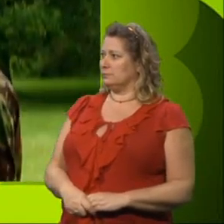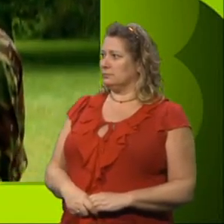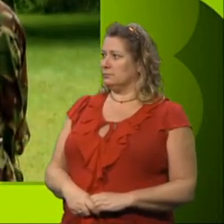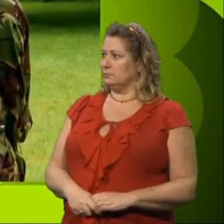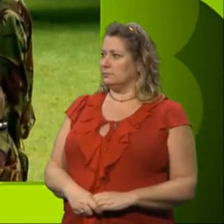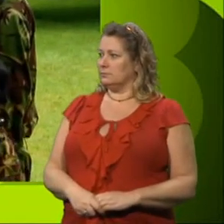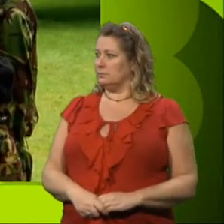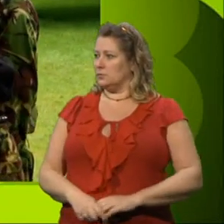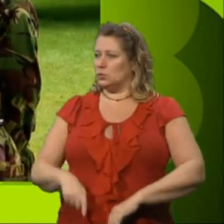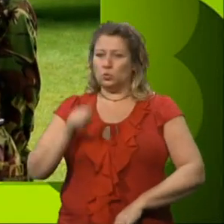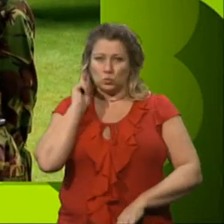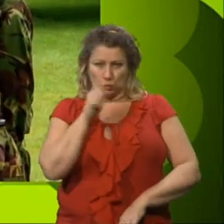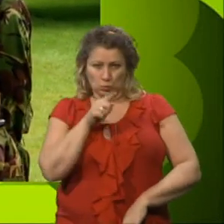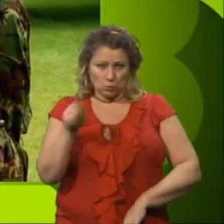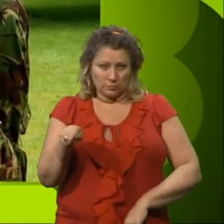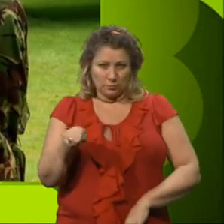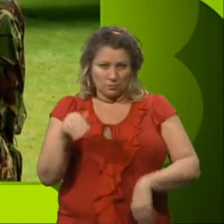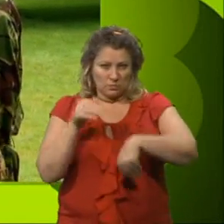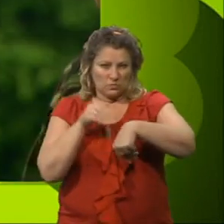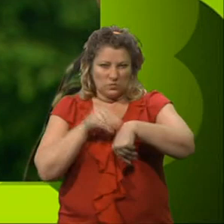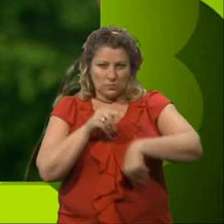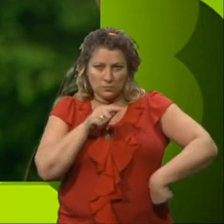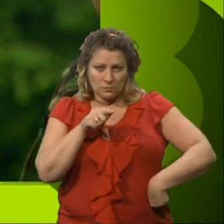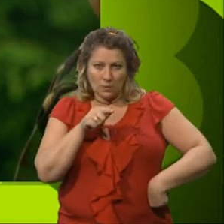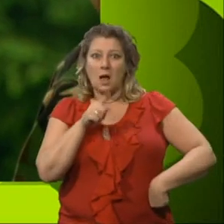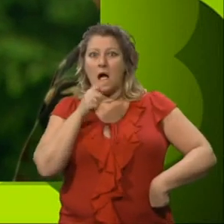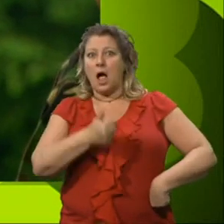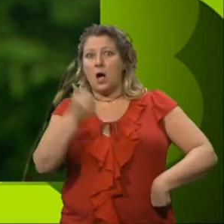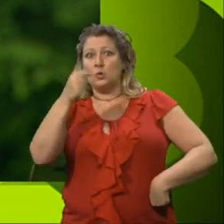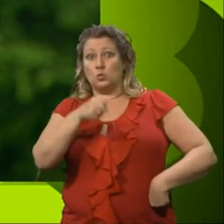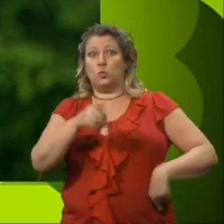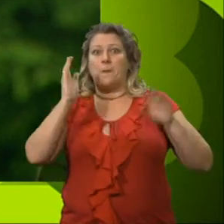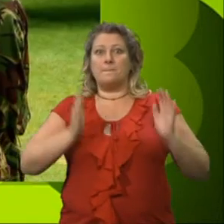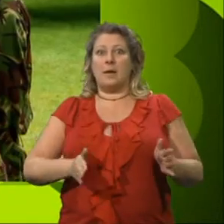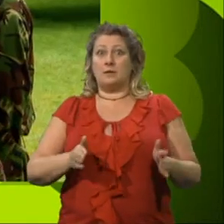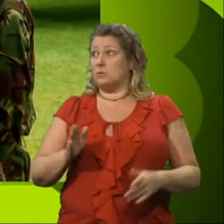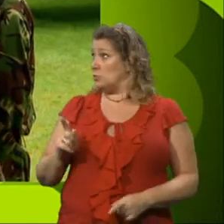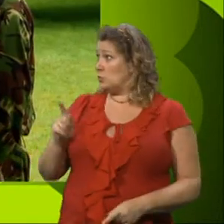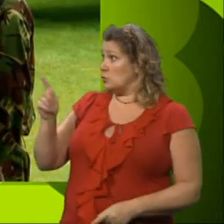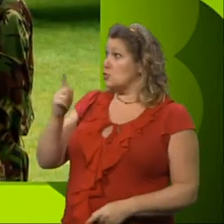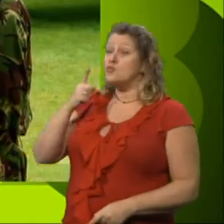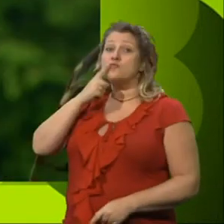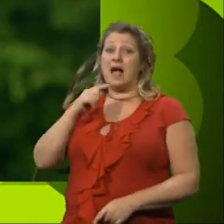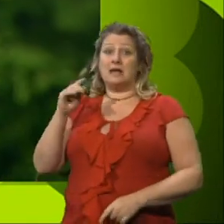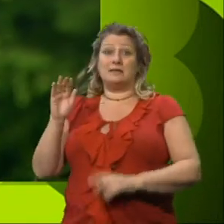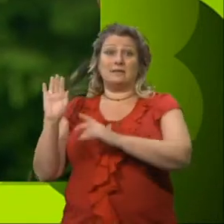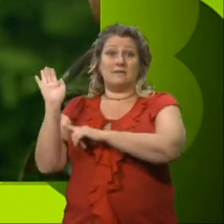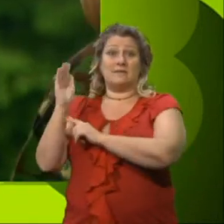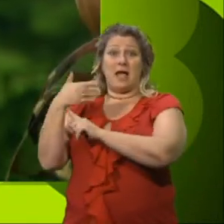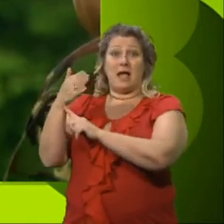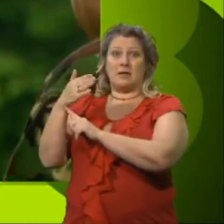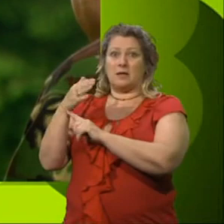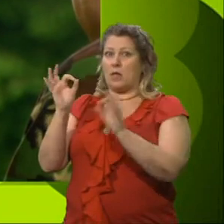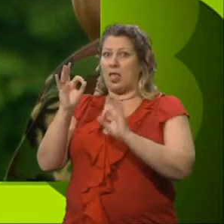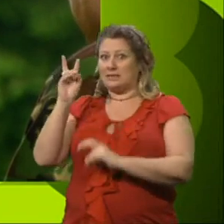Right, you gruesome twosome. This'll keep you out of my way. For this exercise, you have to get to the red flag on top of the hill without Private